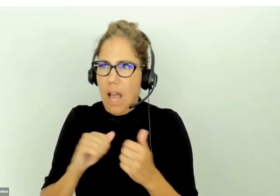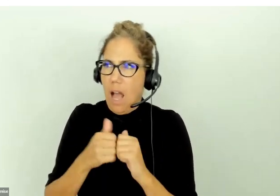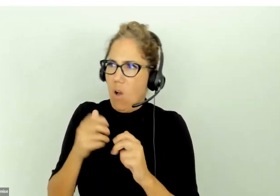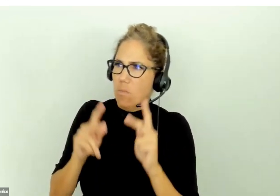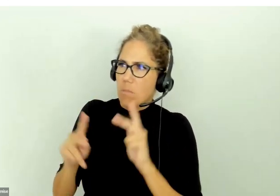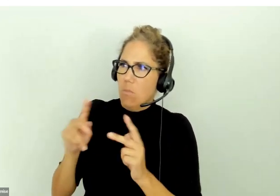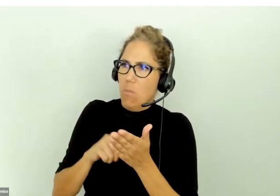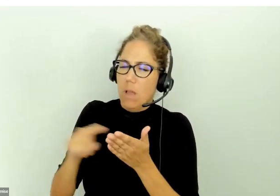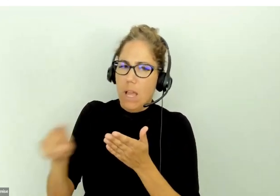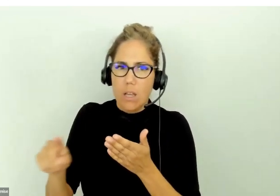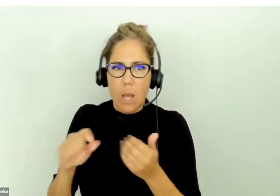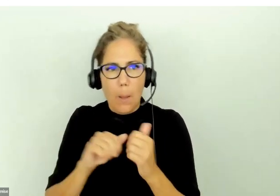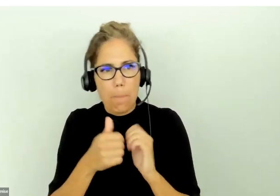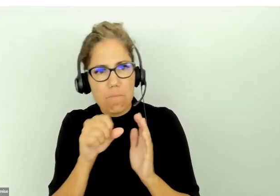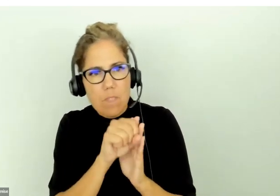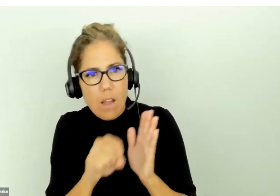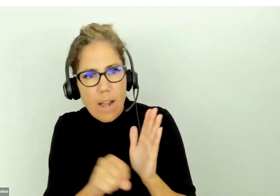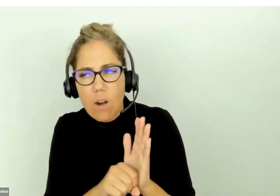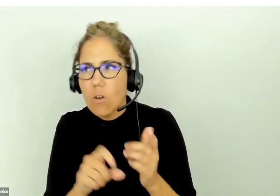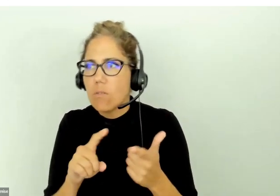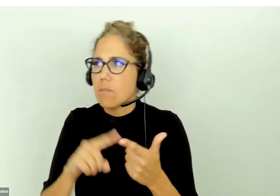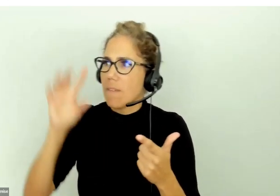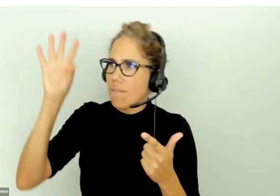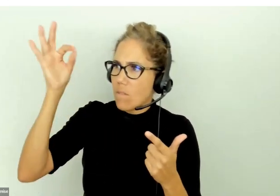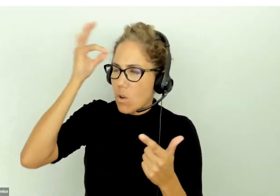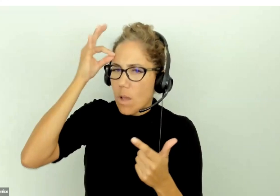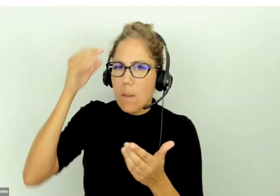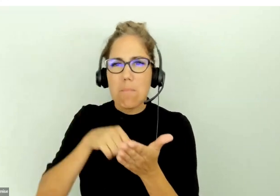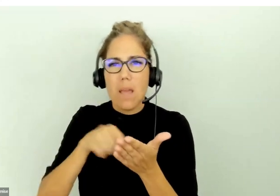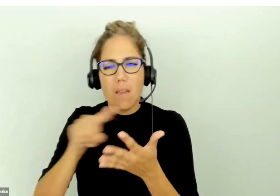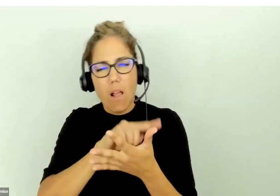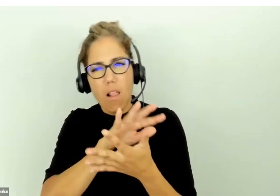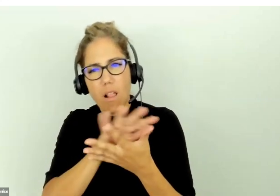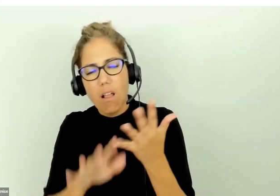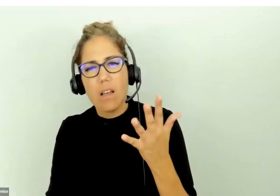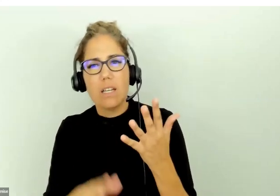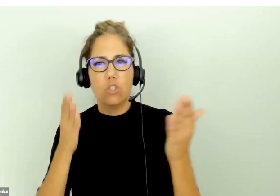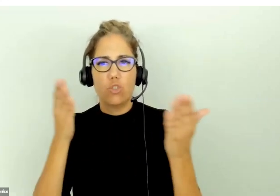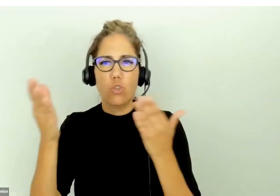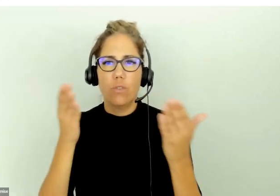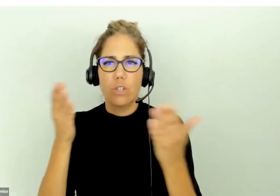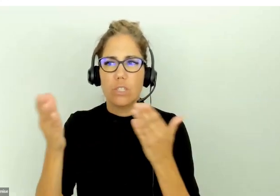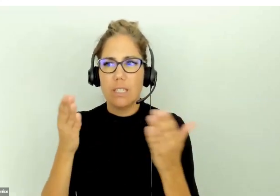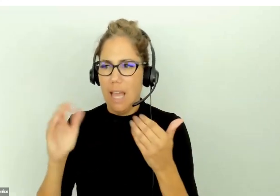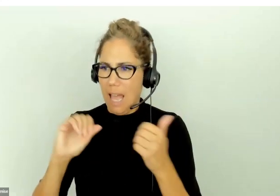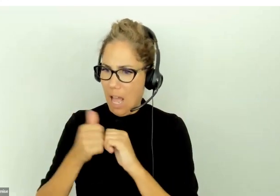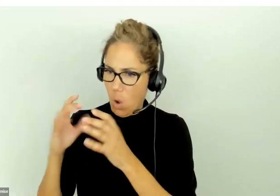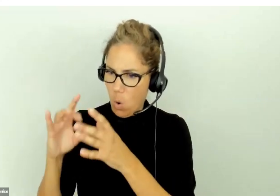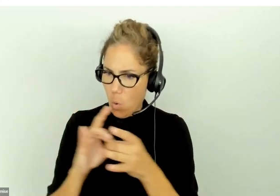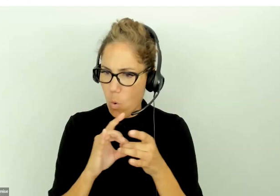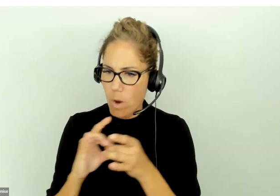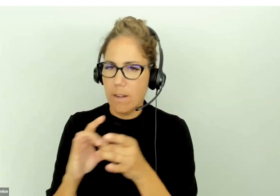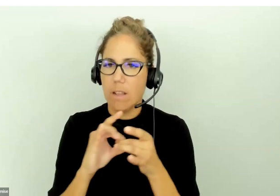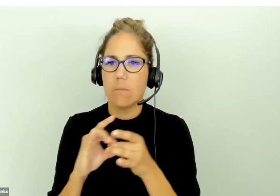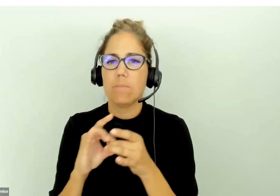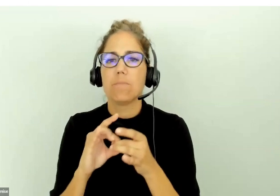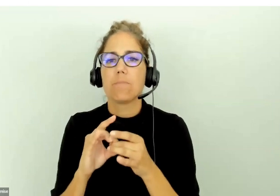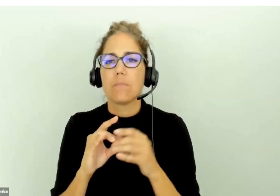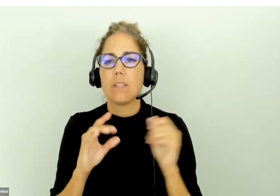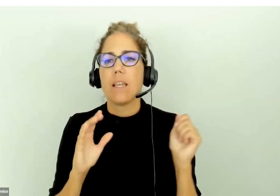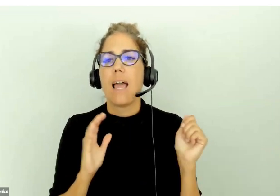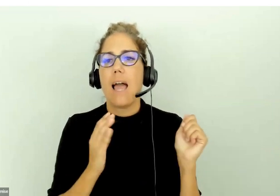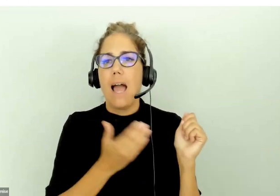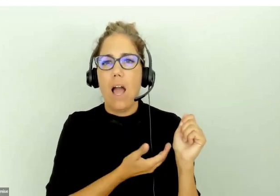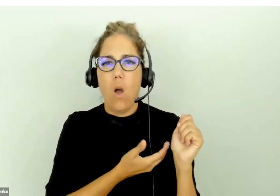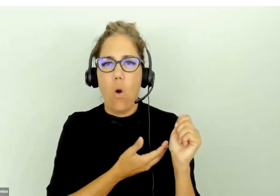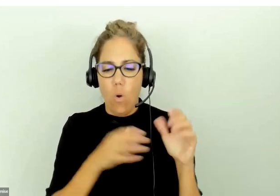pay for them? How do states, how do the federal government pay for these services? How are they coordinated? Our action statement